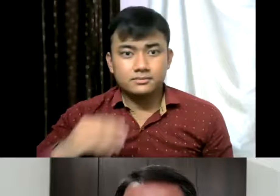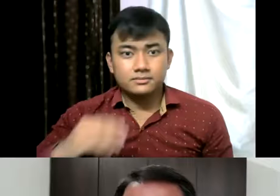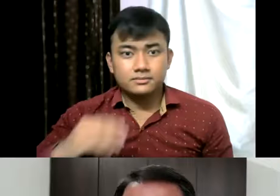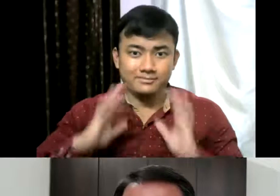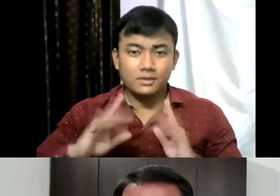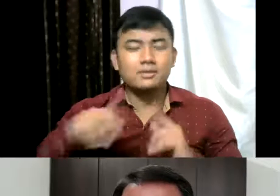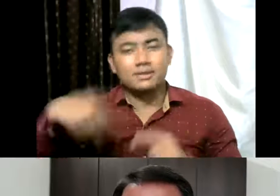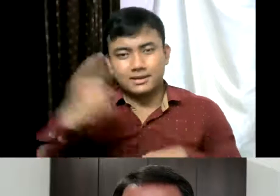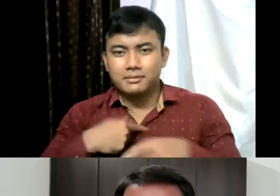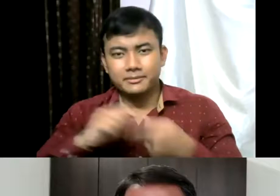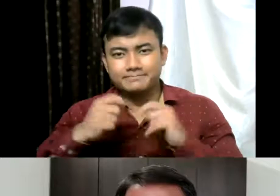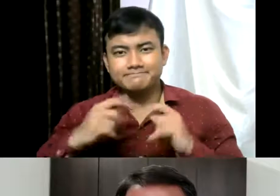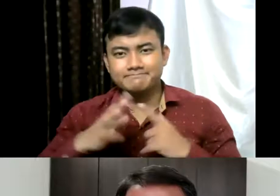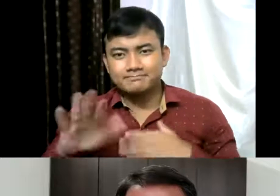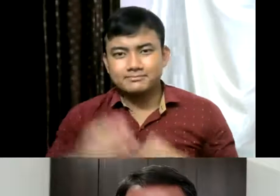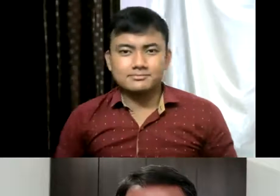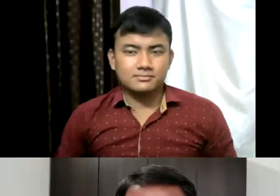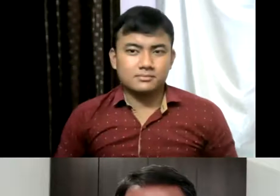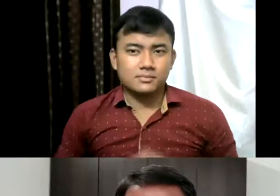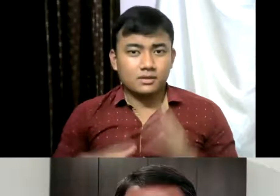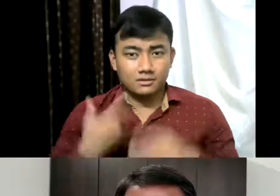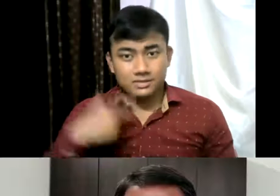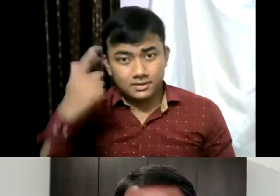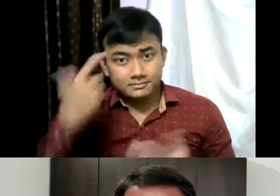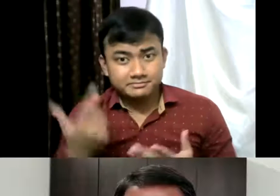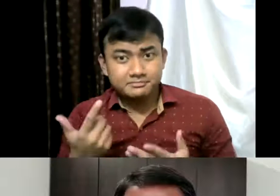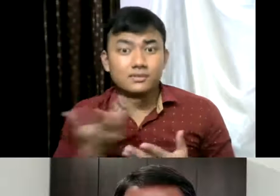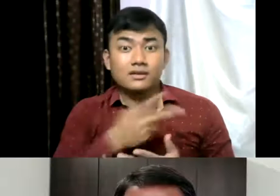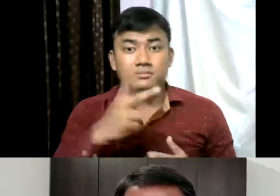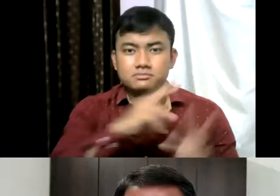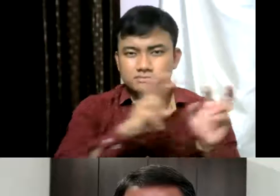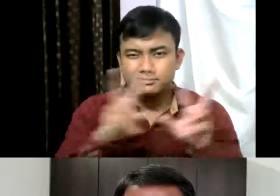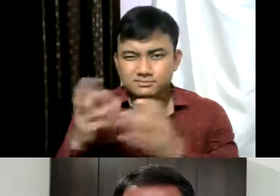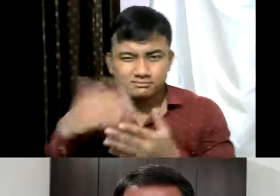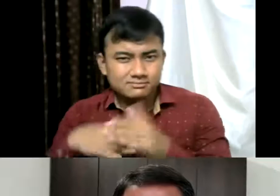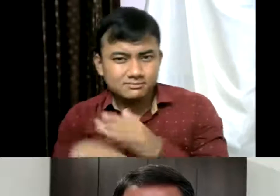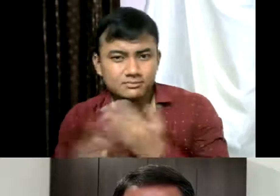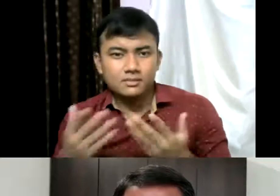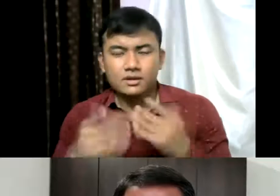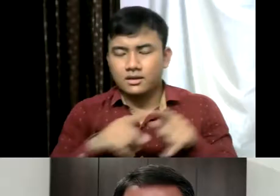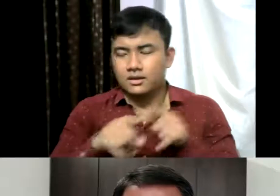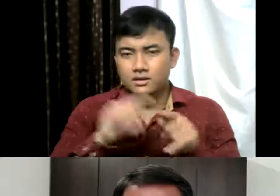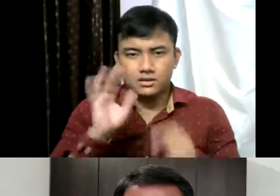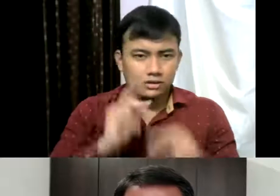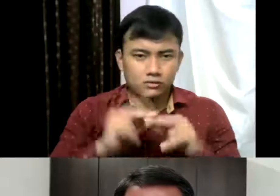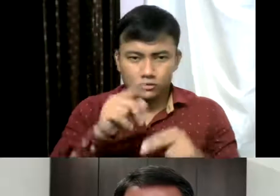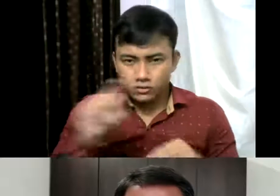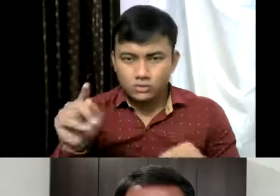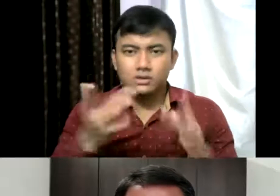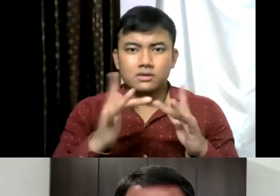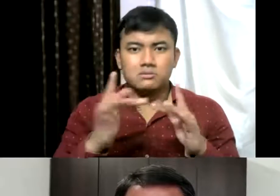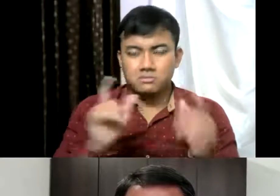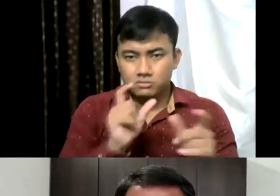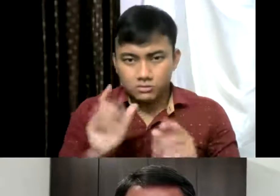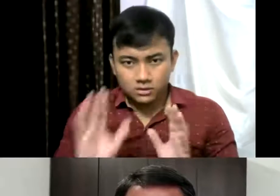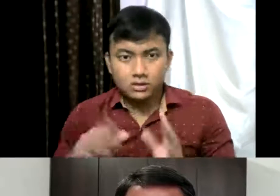ties. And I think like another question is like, when we're looking at matrimonial sites as well as dating apps, all of this are played